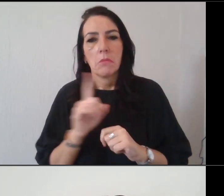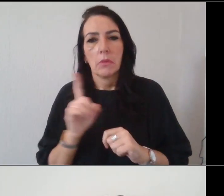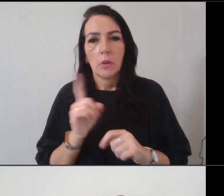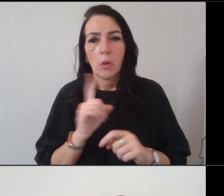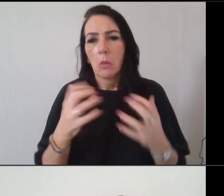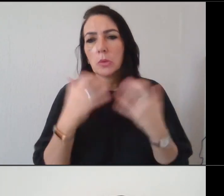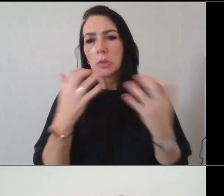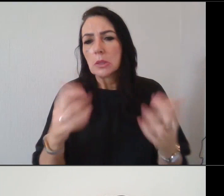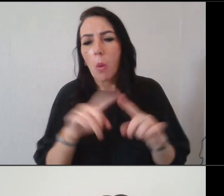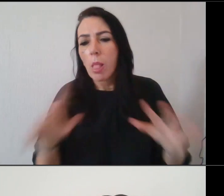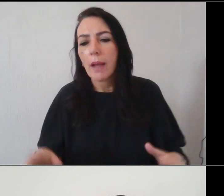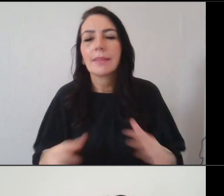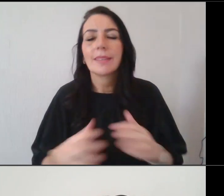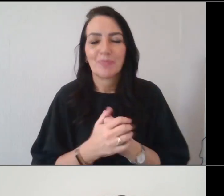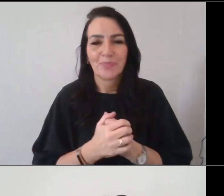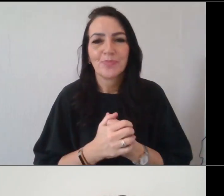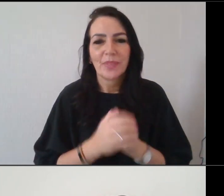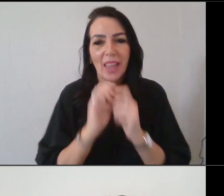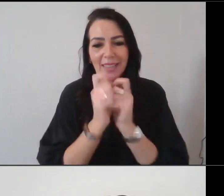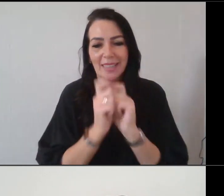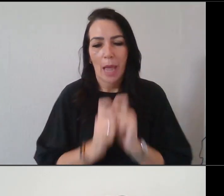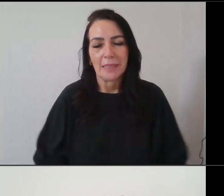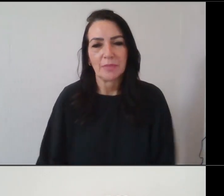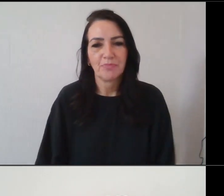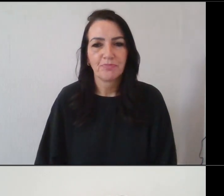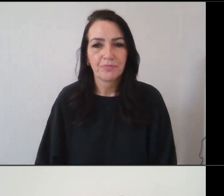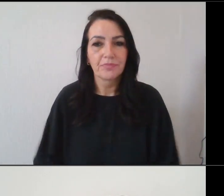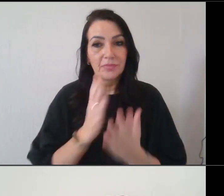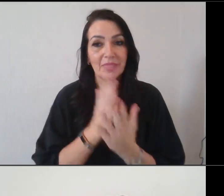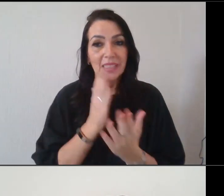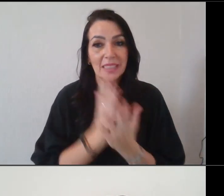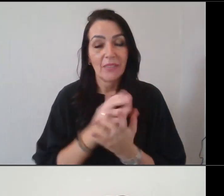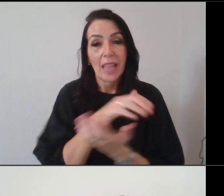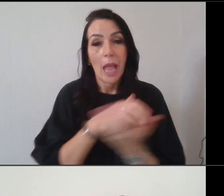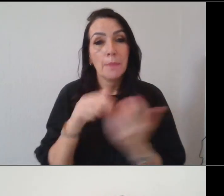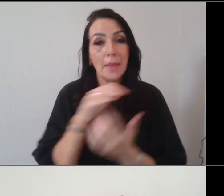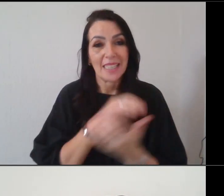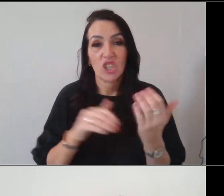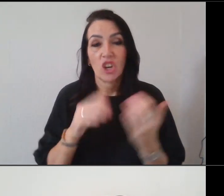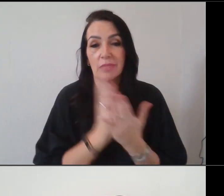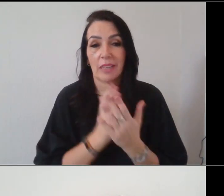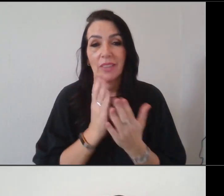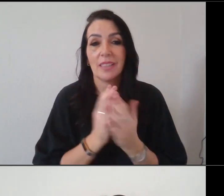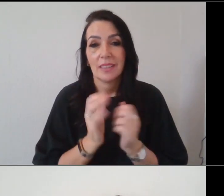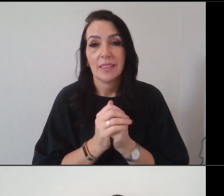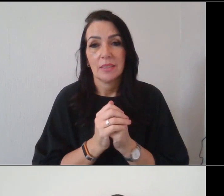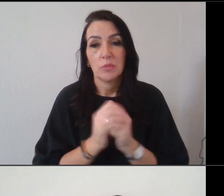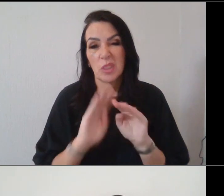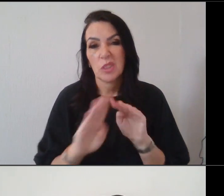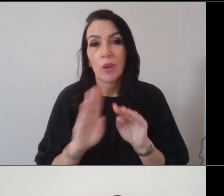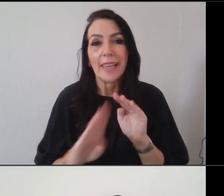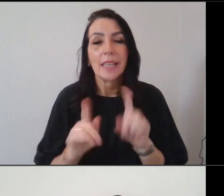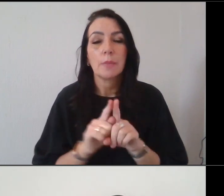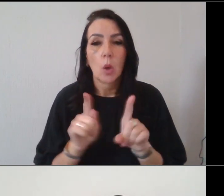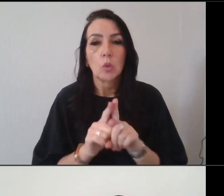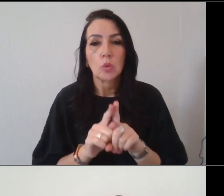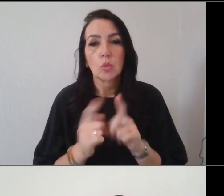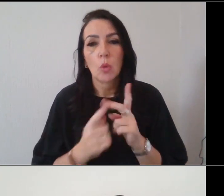audience looks like, and then kind of adapting it from there. But definitely having a mix of things with training, but also